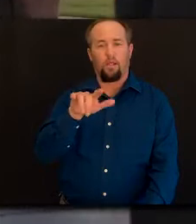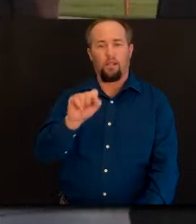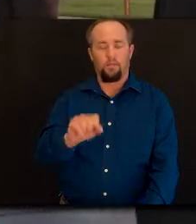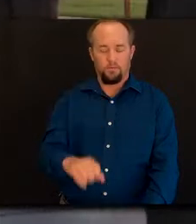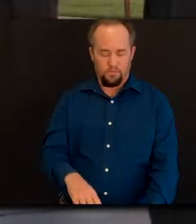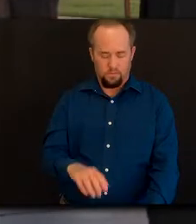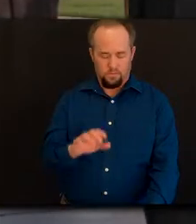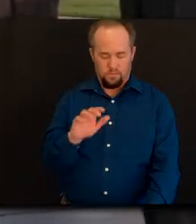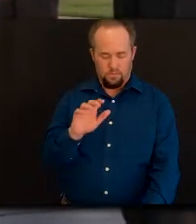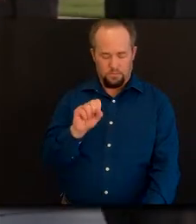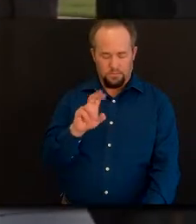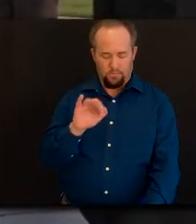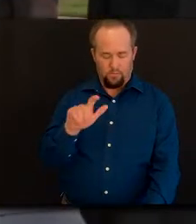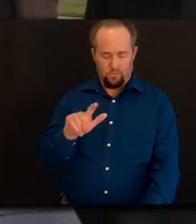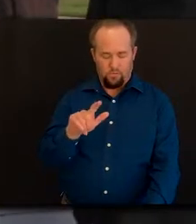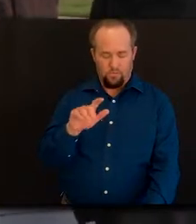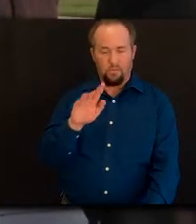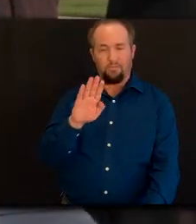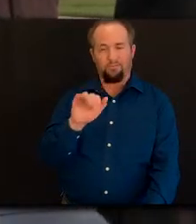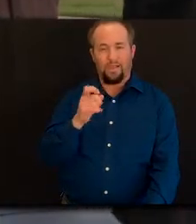Samuel Kelvin Baxter.